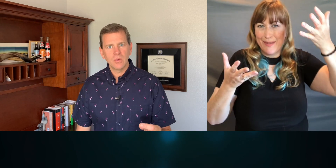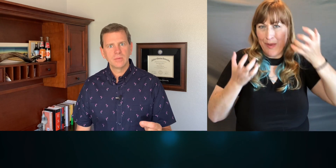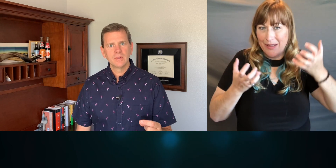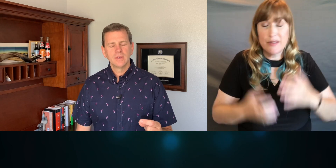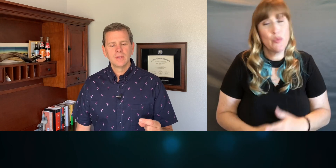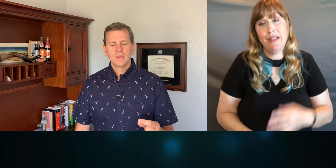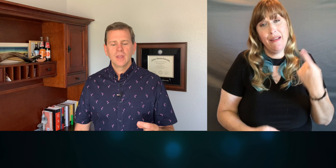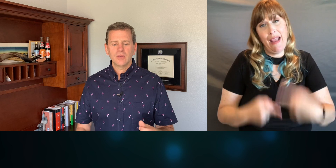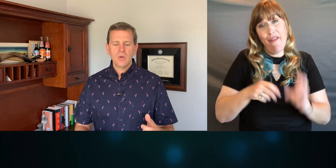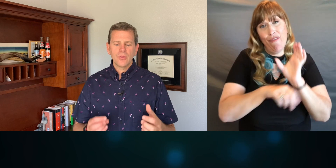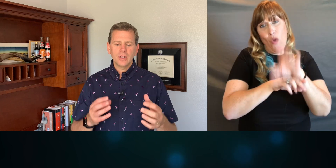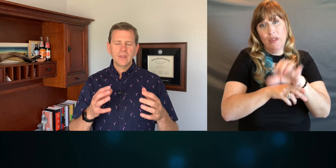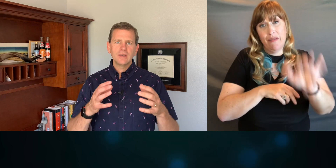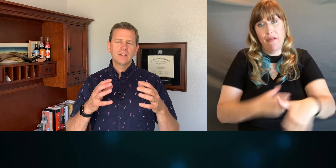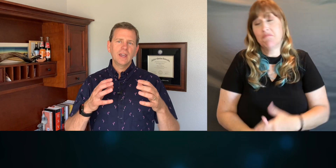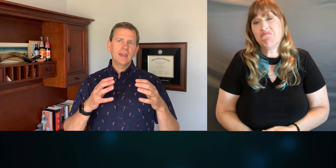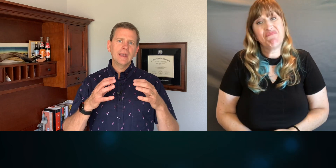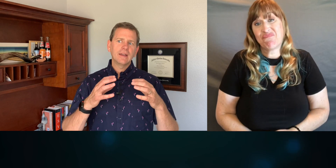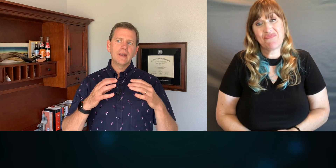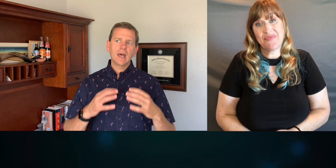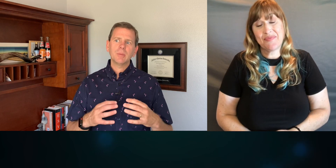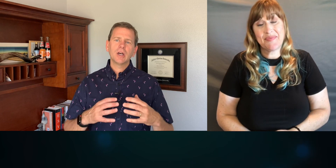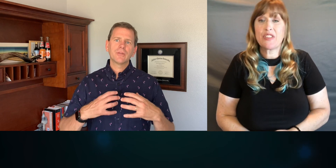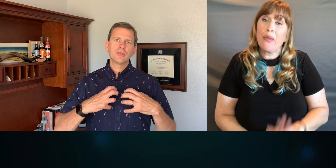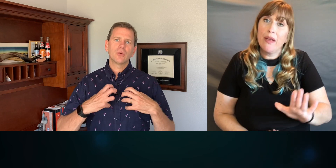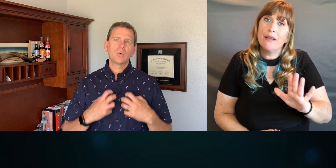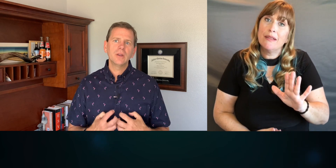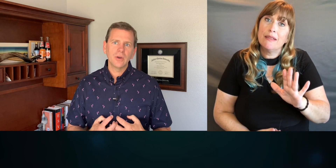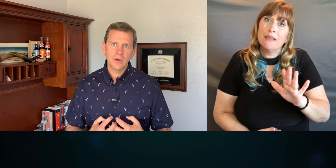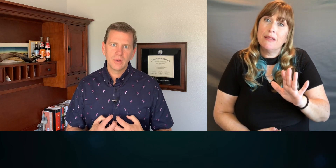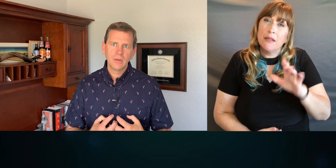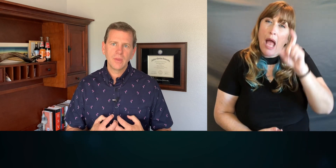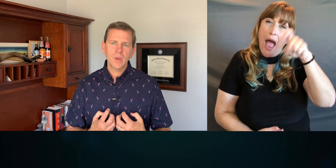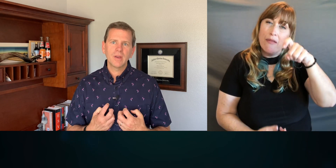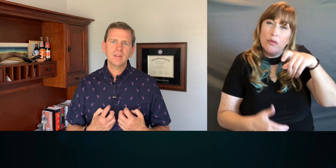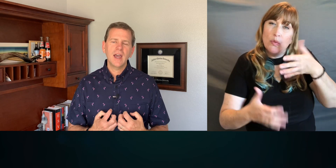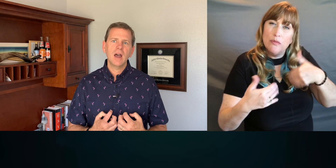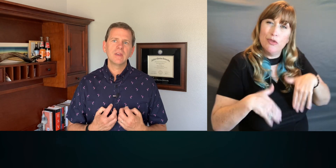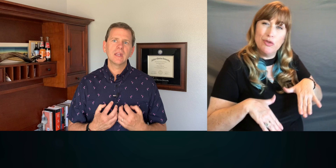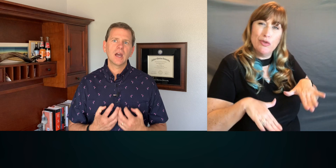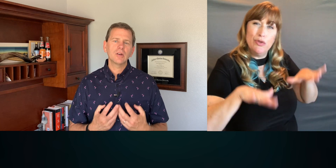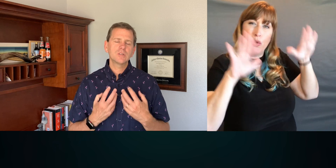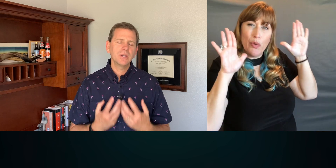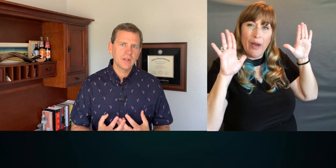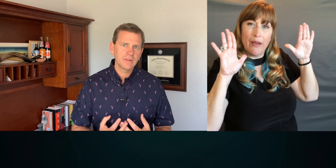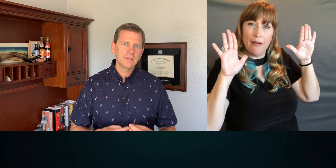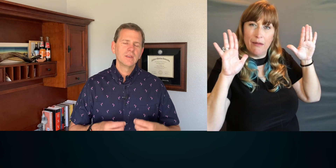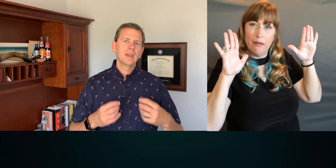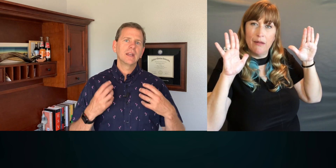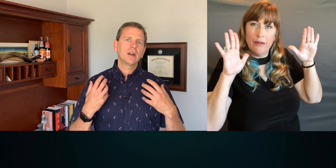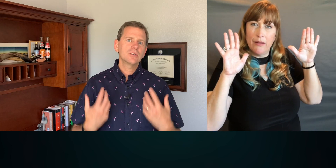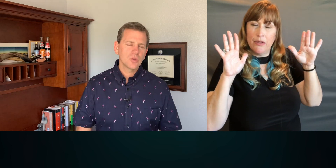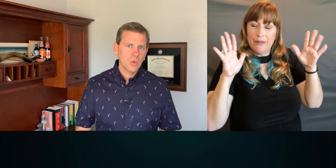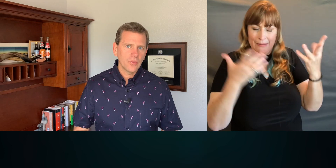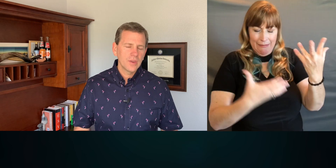it so. And so there is an element of surrender that we must have in our spirits